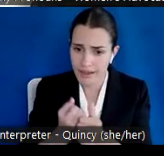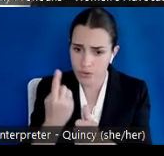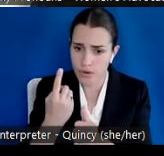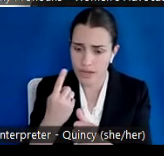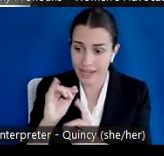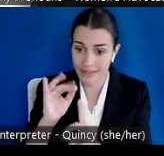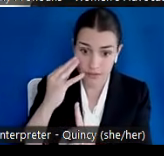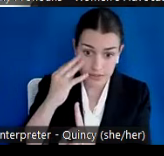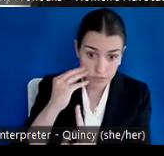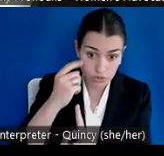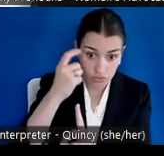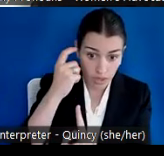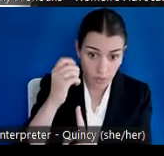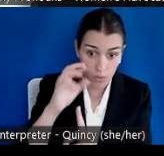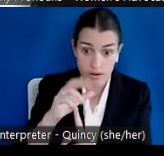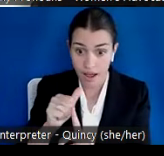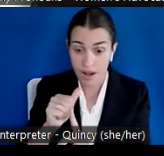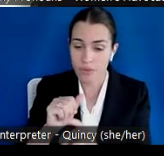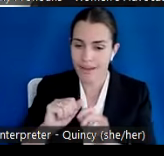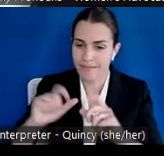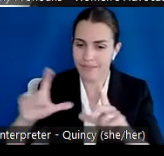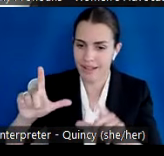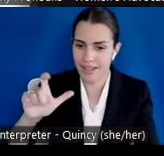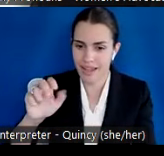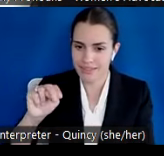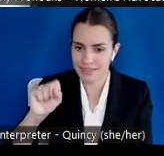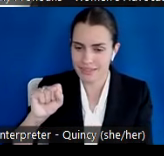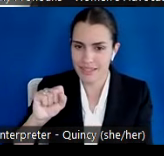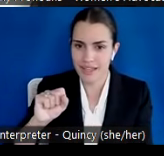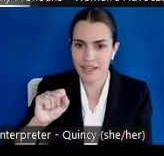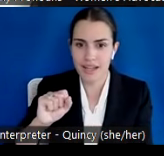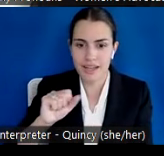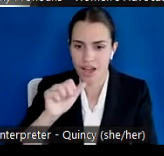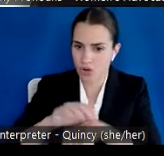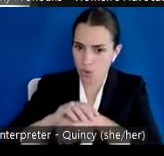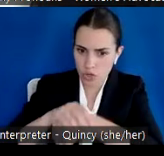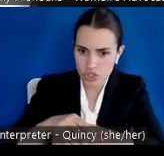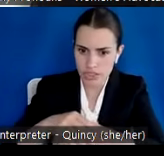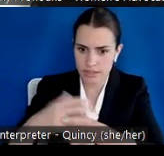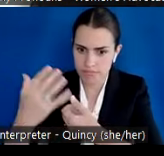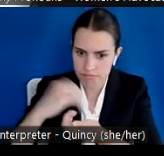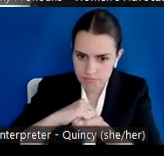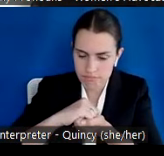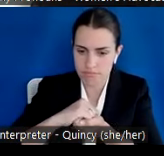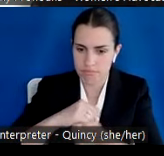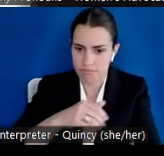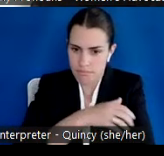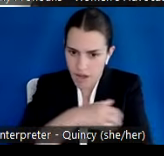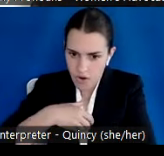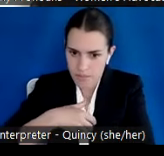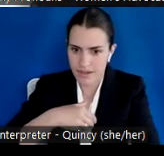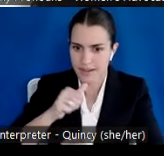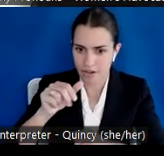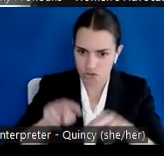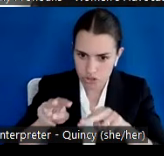experienced trauma, with a lens that exemplifies non-coercion, collaboration, empowerment, trust, safety, non-judgment. Like we